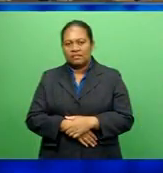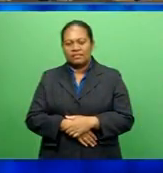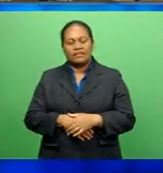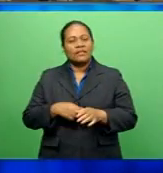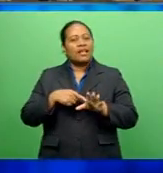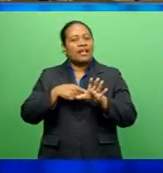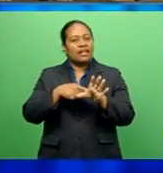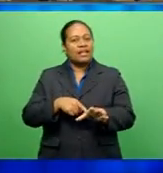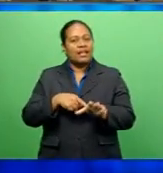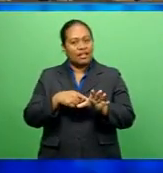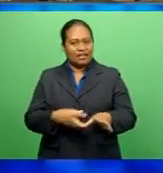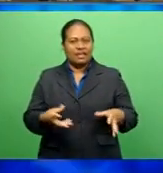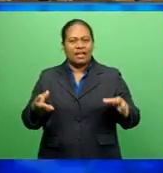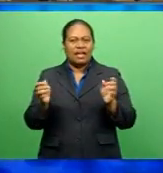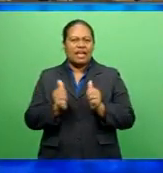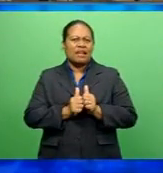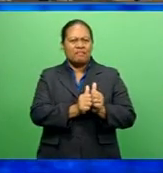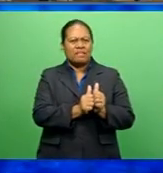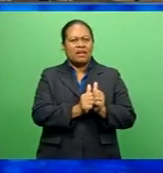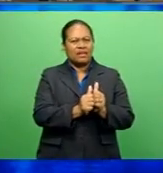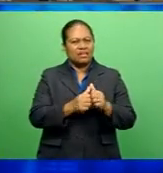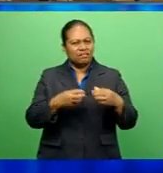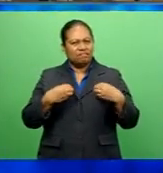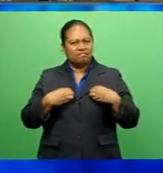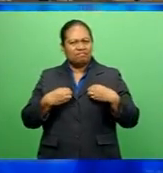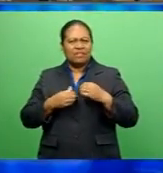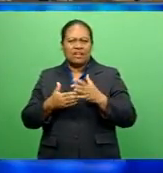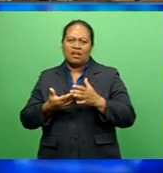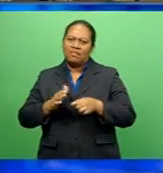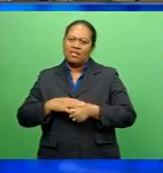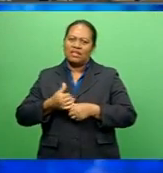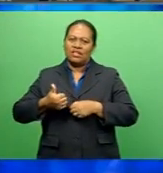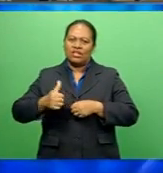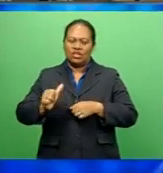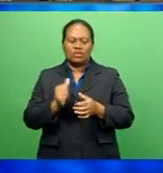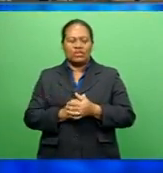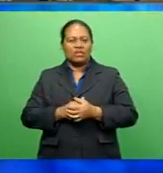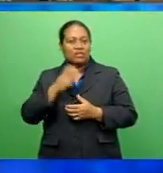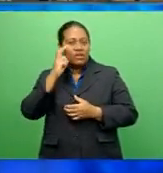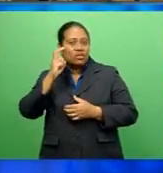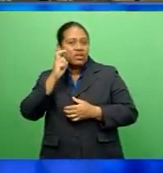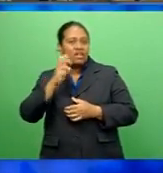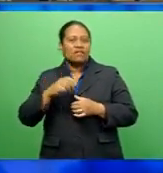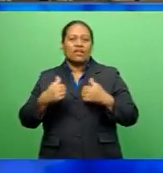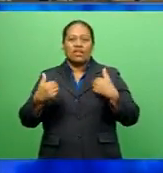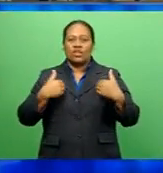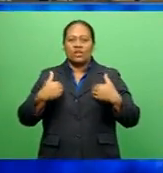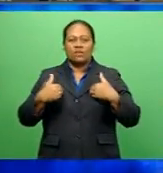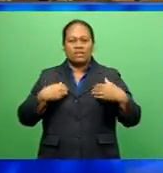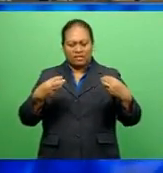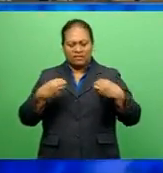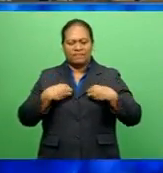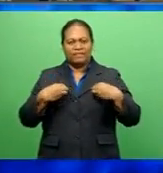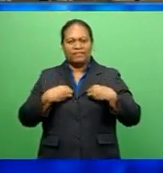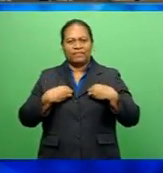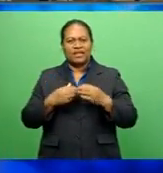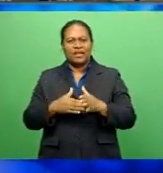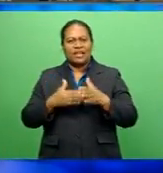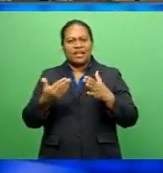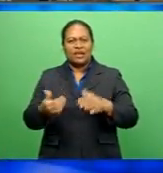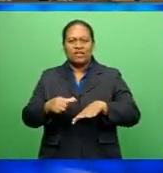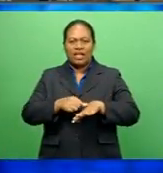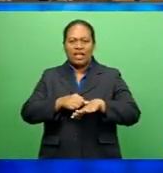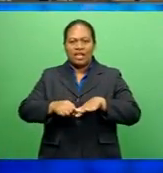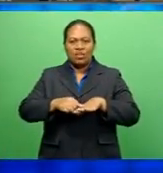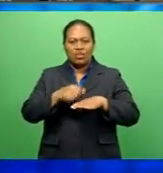Young and budding entrepreneurs now have more training available through the University of the South Pacific's Entrepreneurial Fair. The annual event, now in its